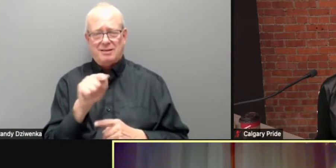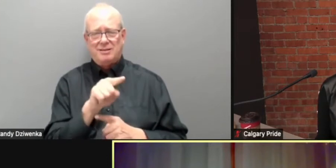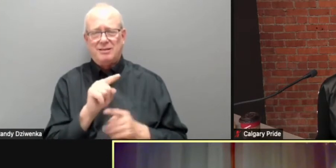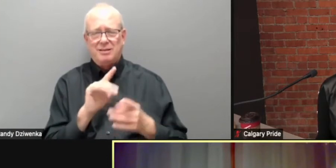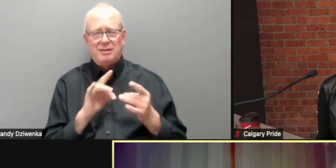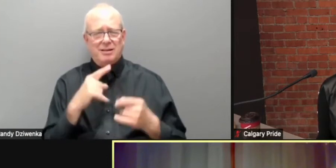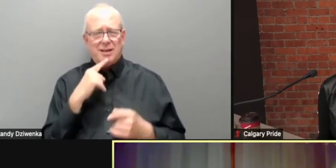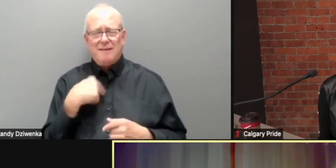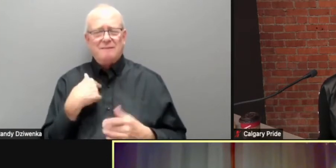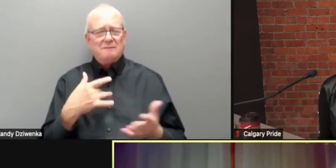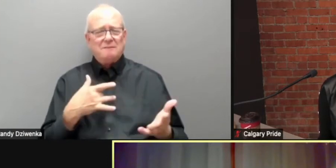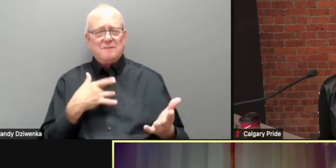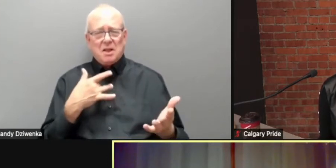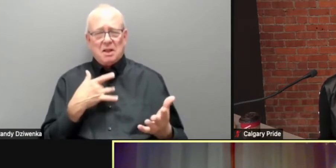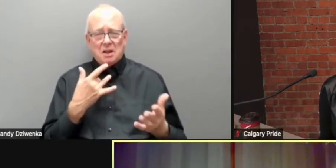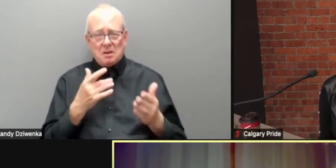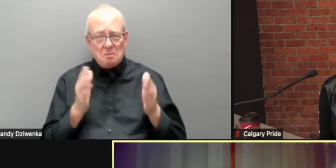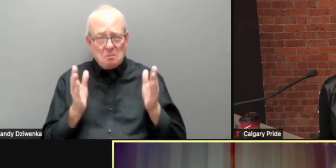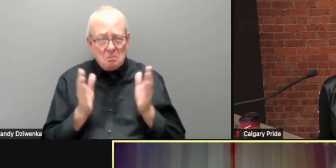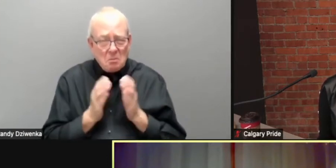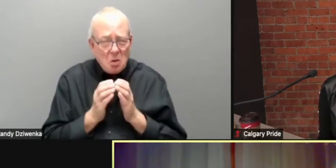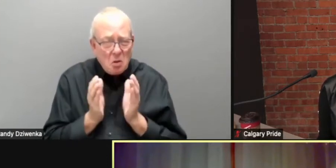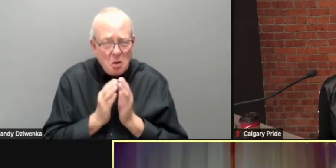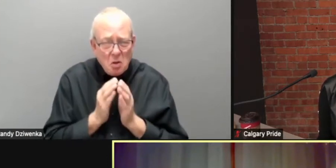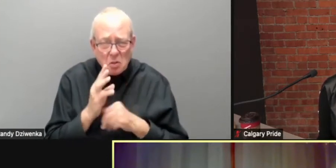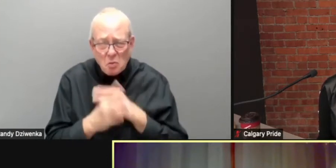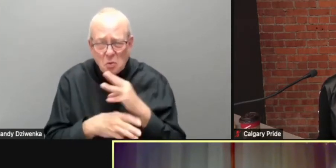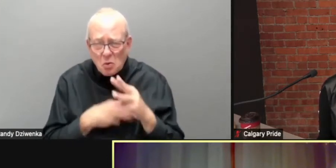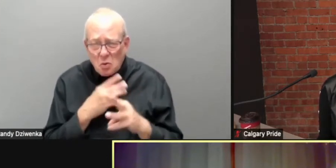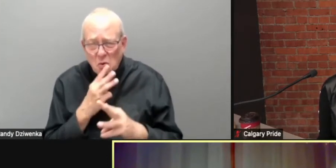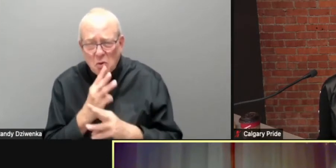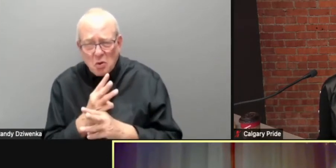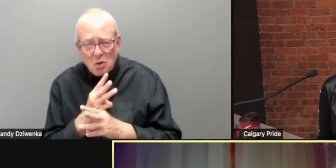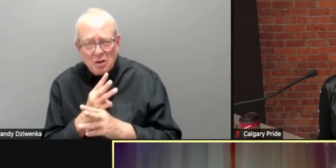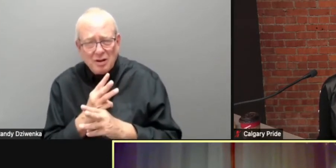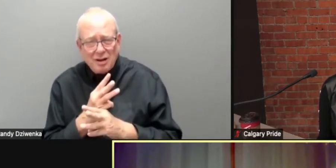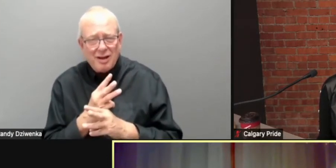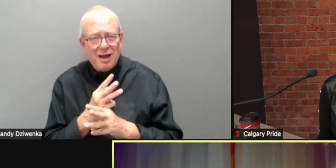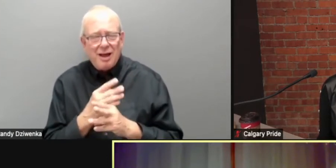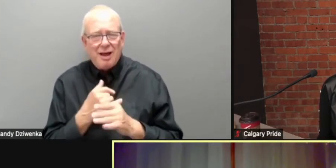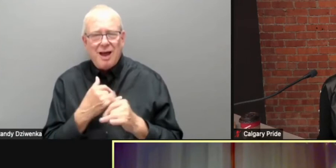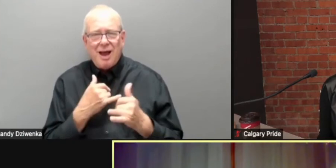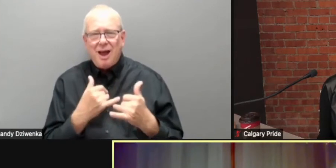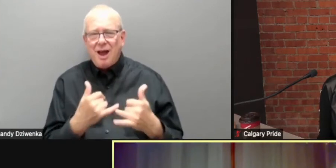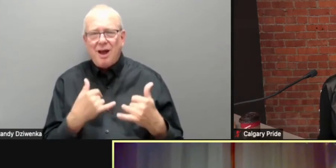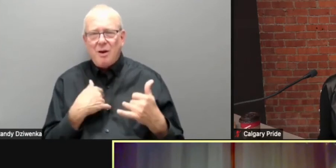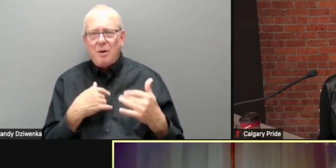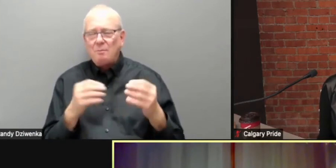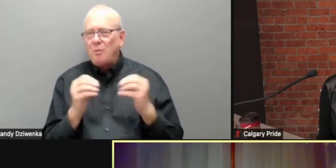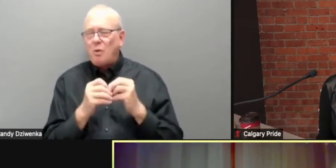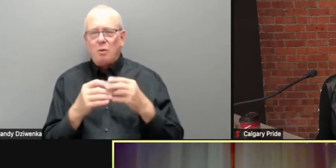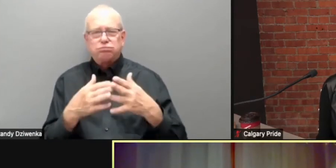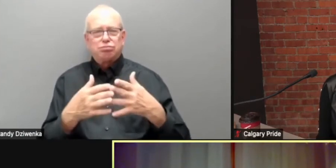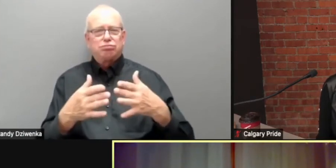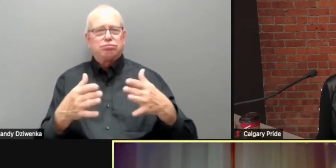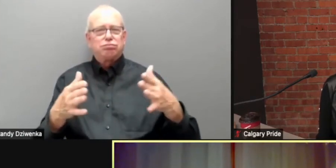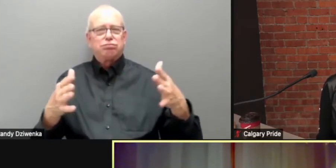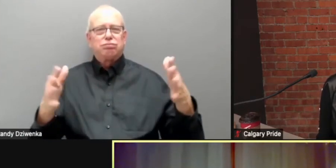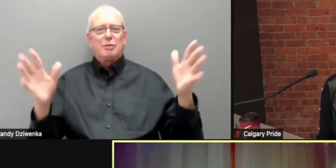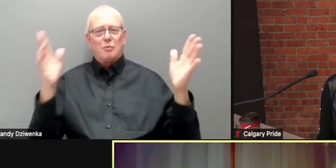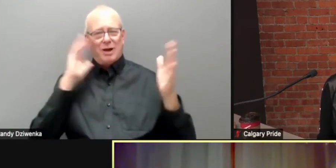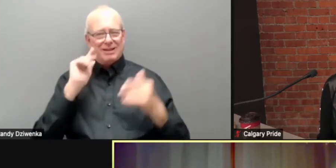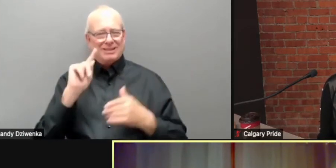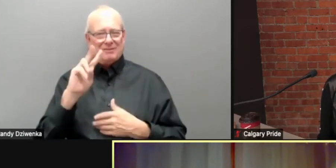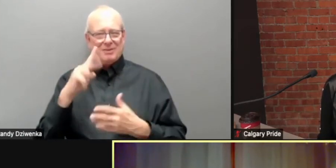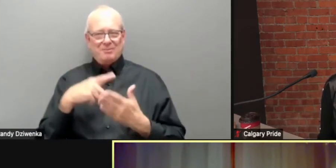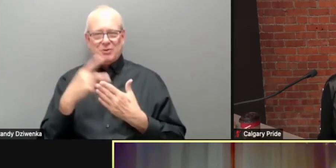when I was so open, and when we came out in the show, I was very shy to do the show. I was very apprehensive. I'm not one